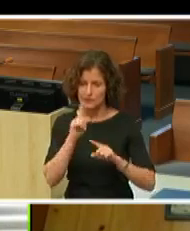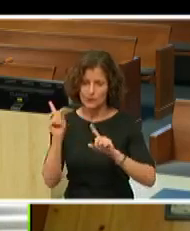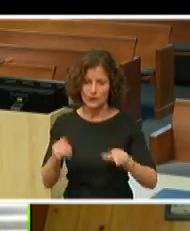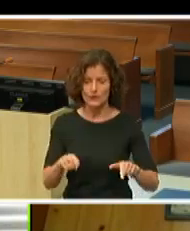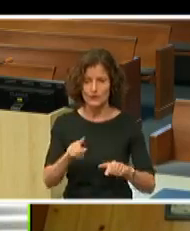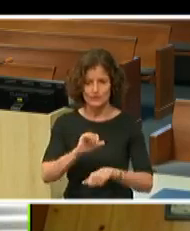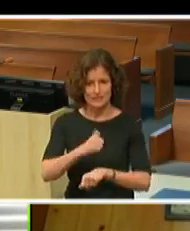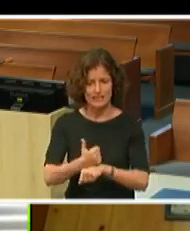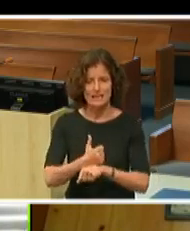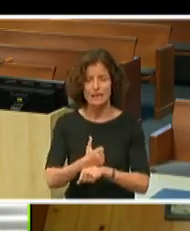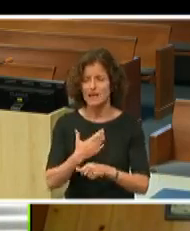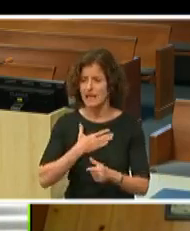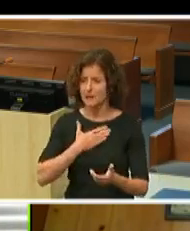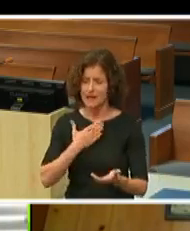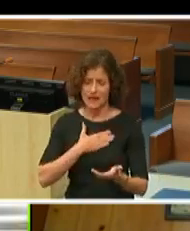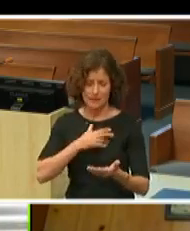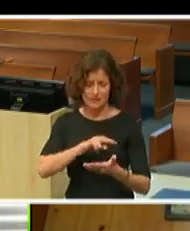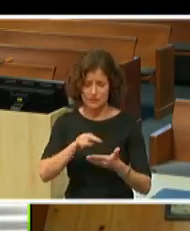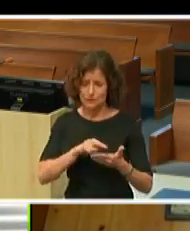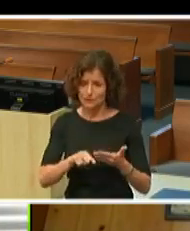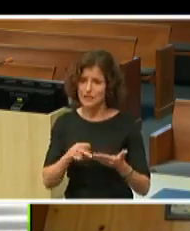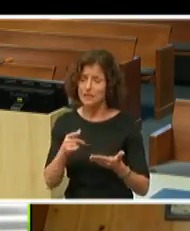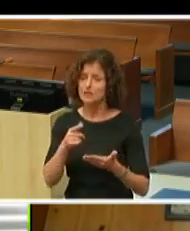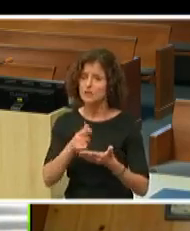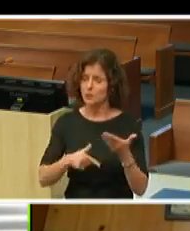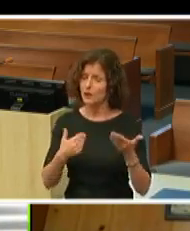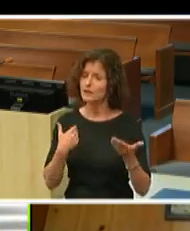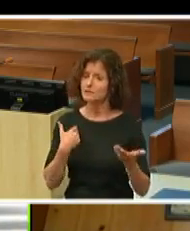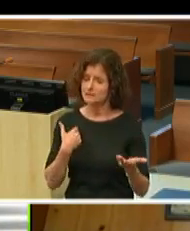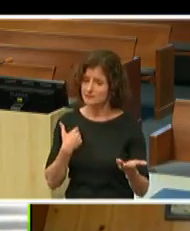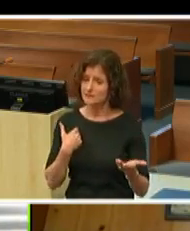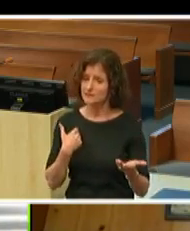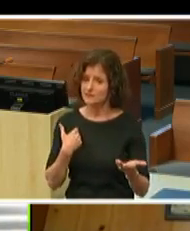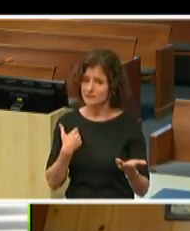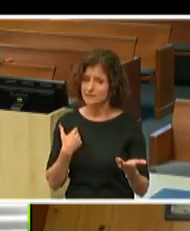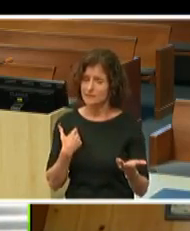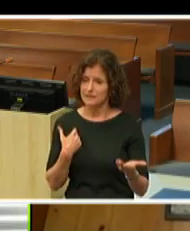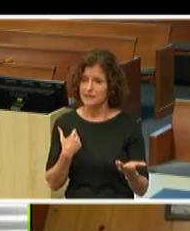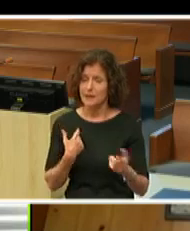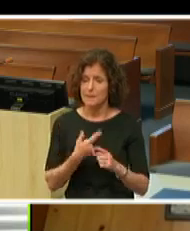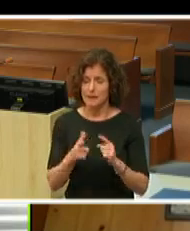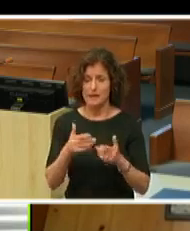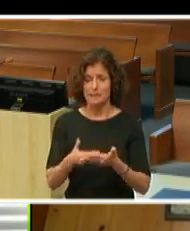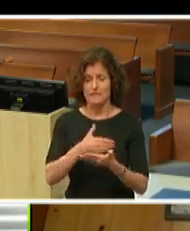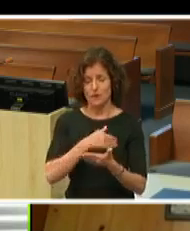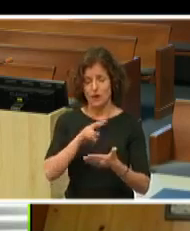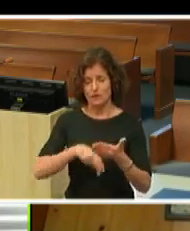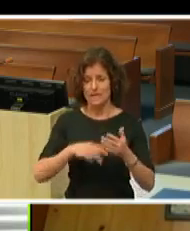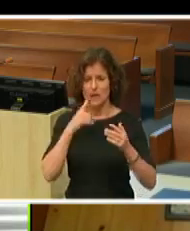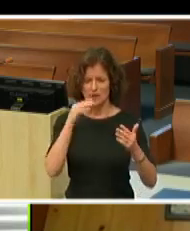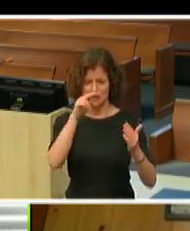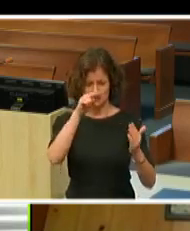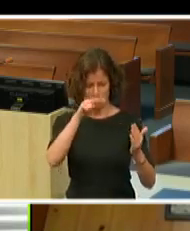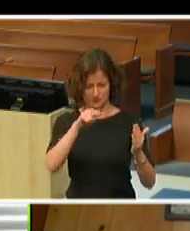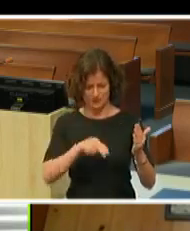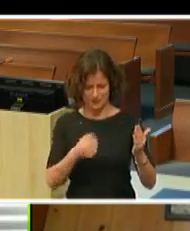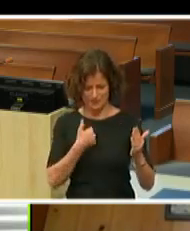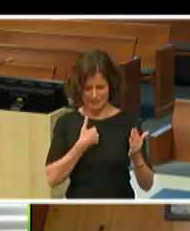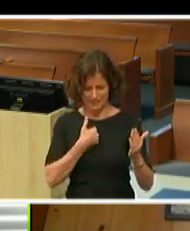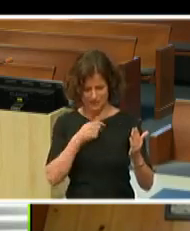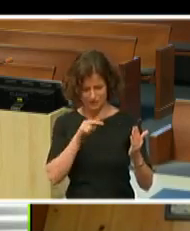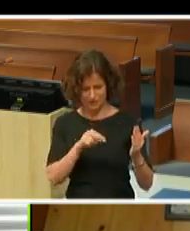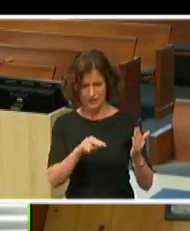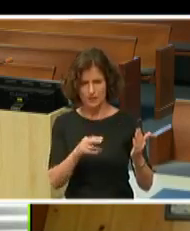have it in writing, and I'm happy to read sort of like what our basis is. Before I do that, I mean, I can go down the list